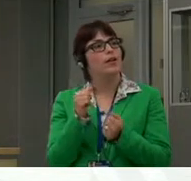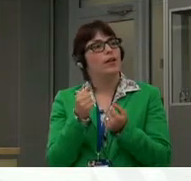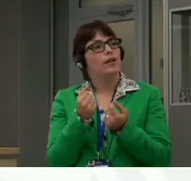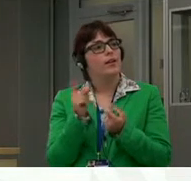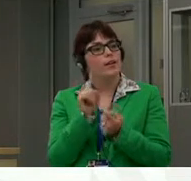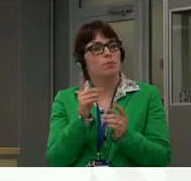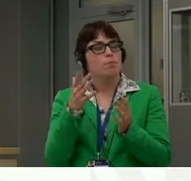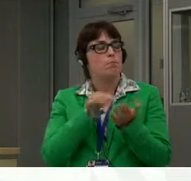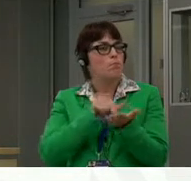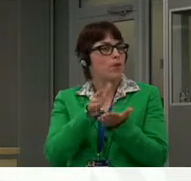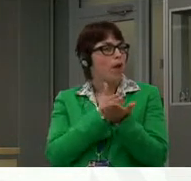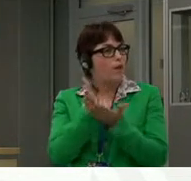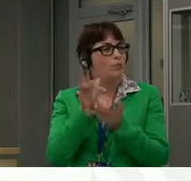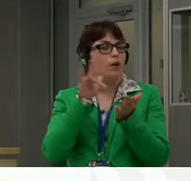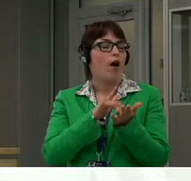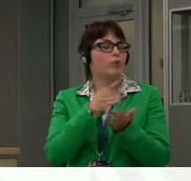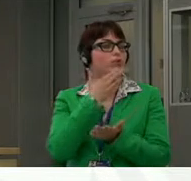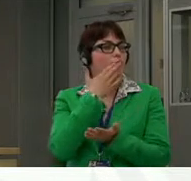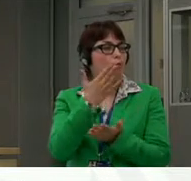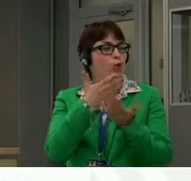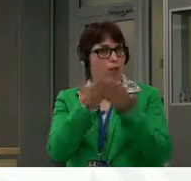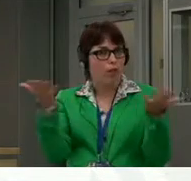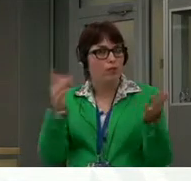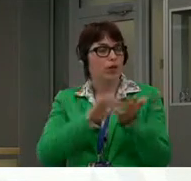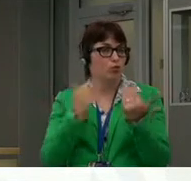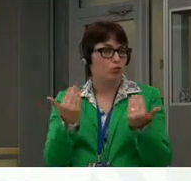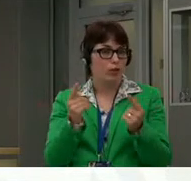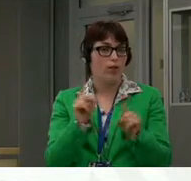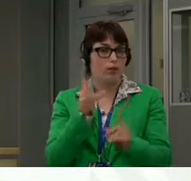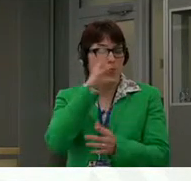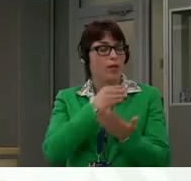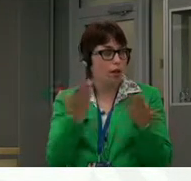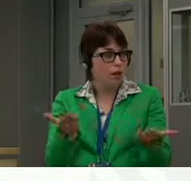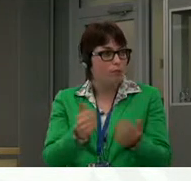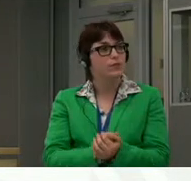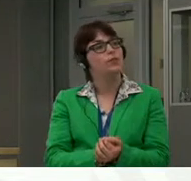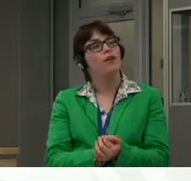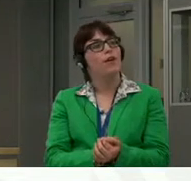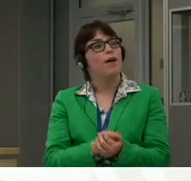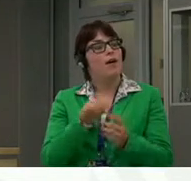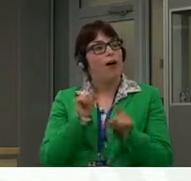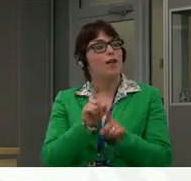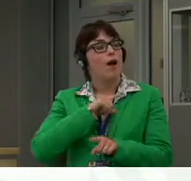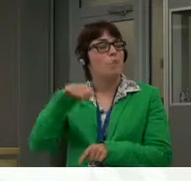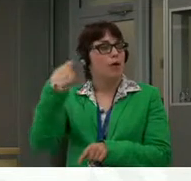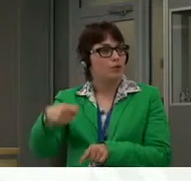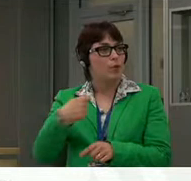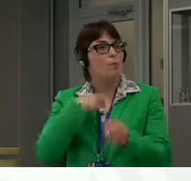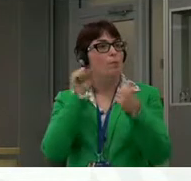and our financial means, we have the language regimes that we currently